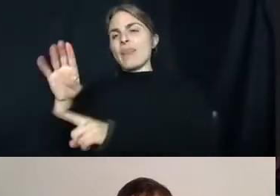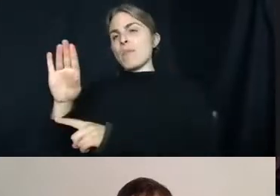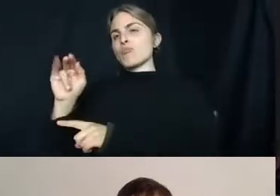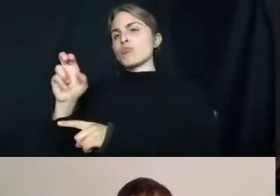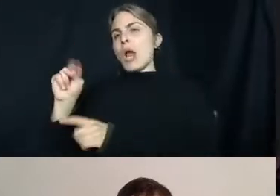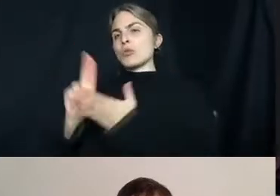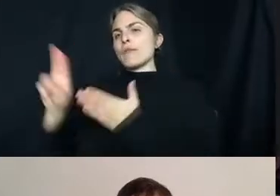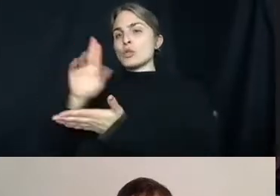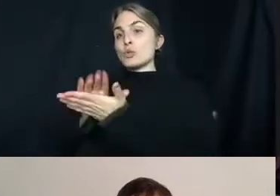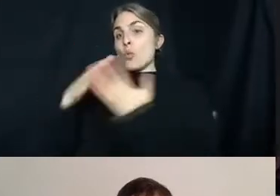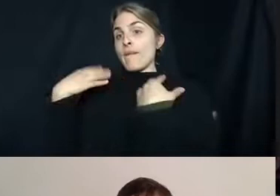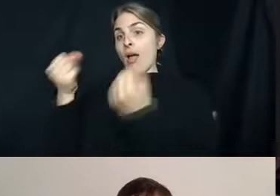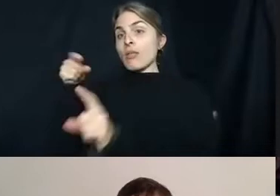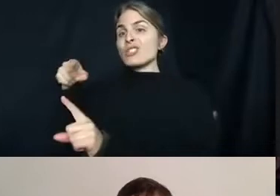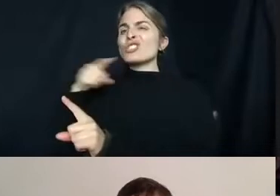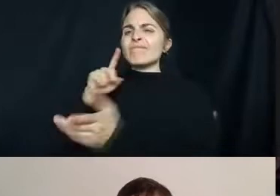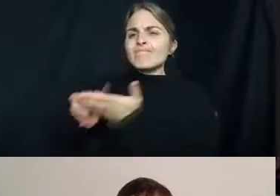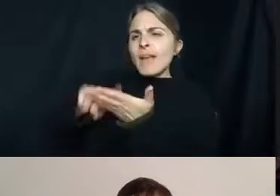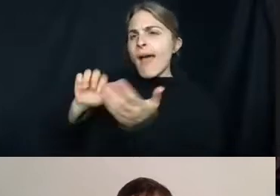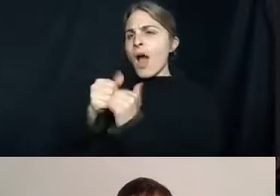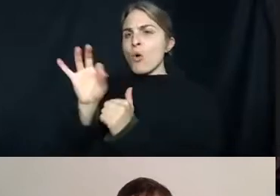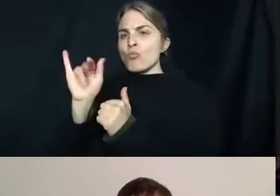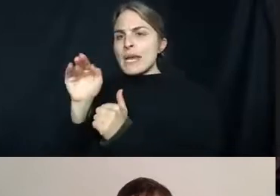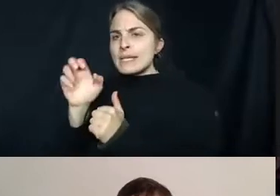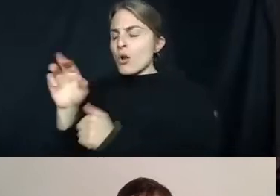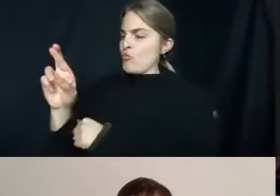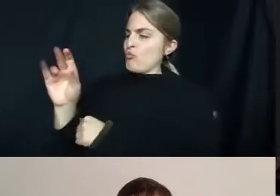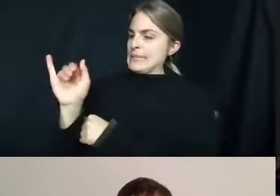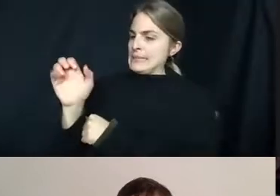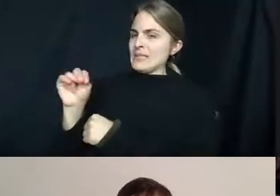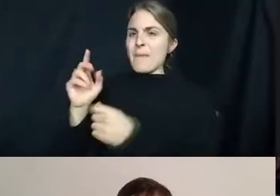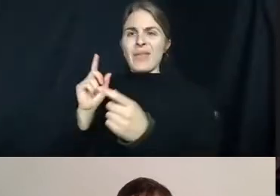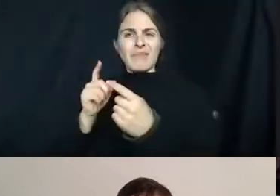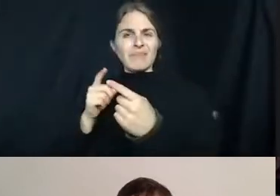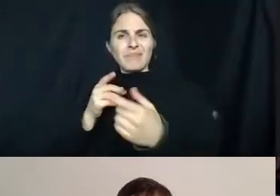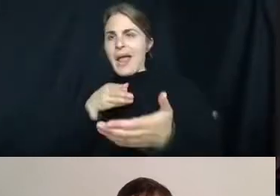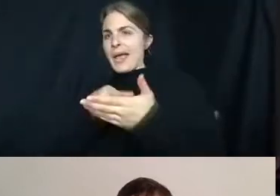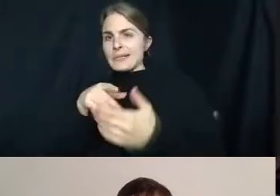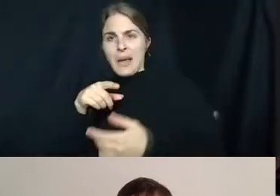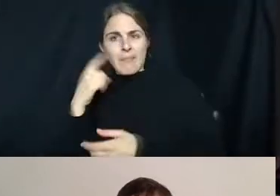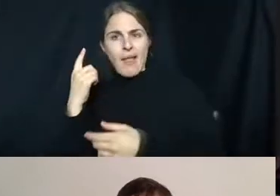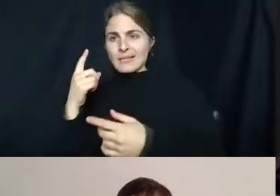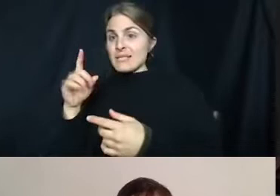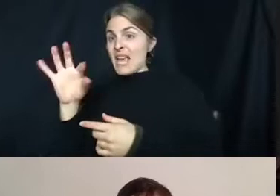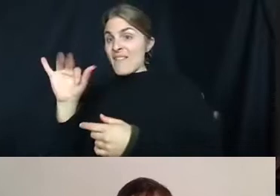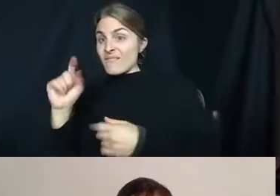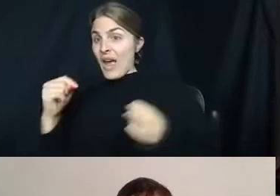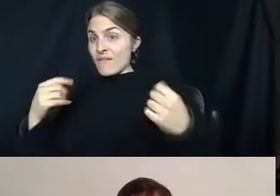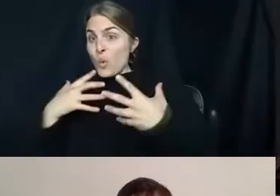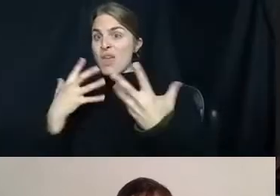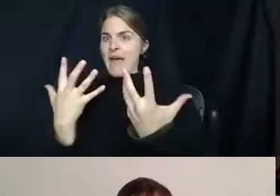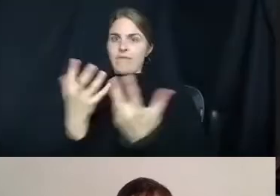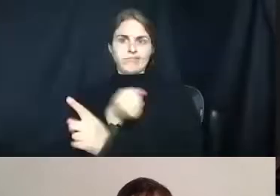Health, Mikey explores how racism, anti-blackness, and fat phobia have collided to shape healthcare,